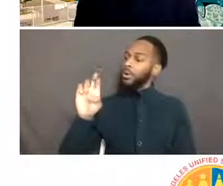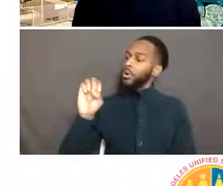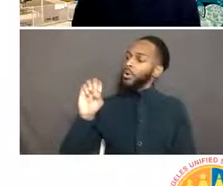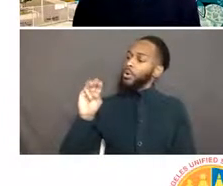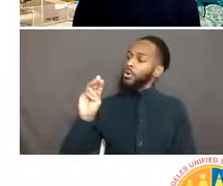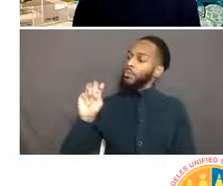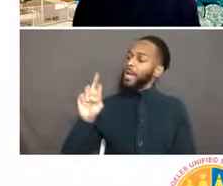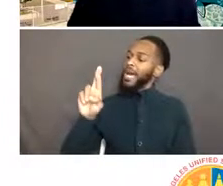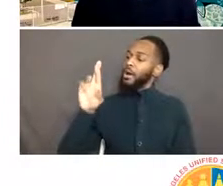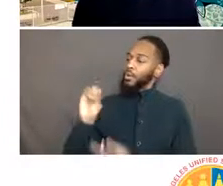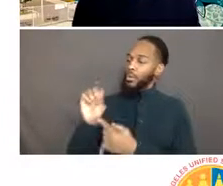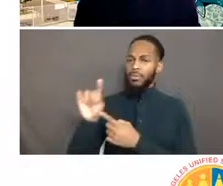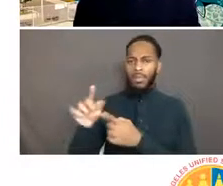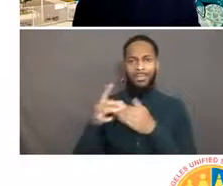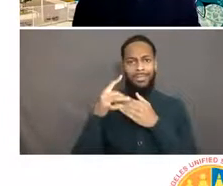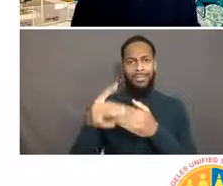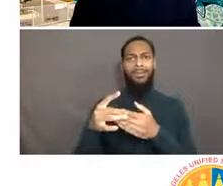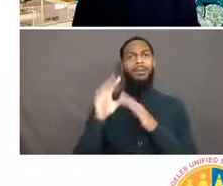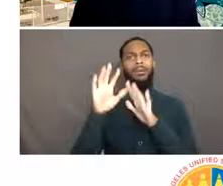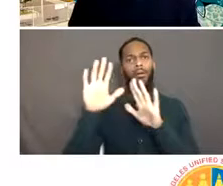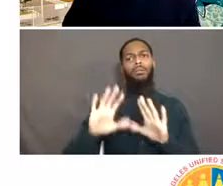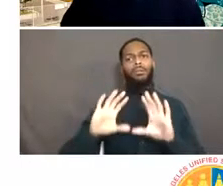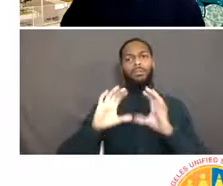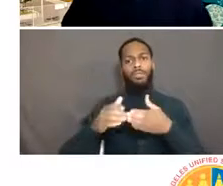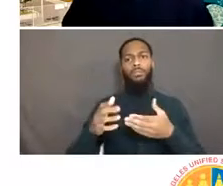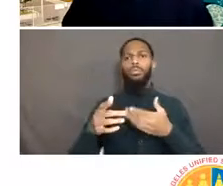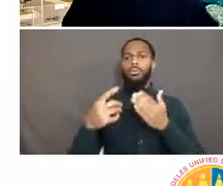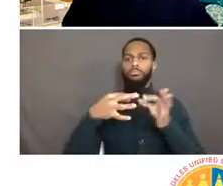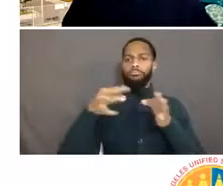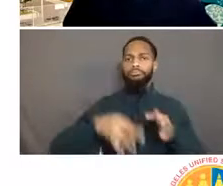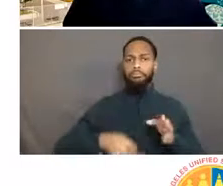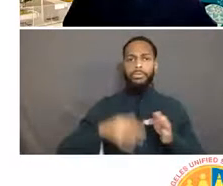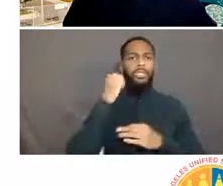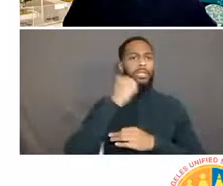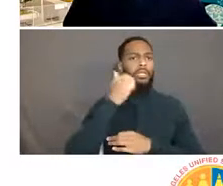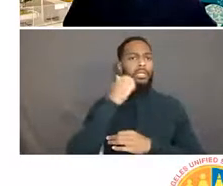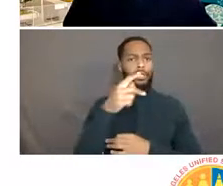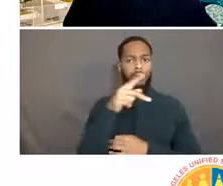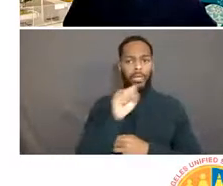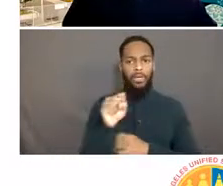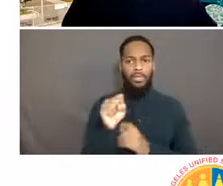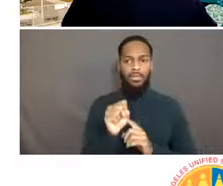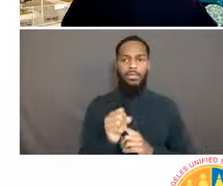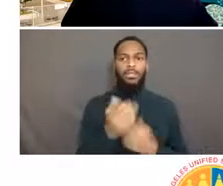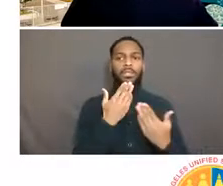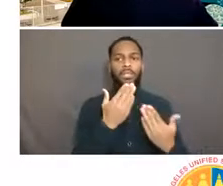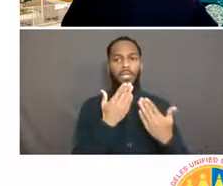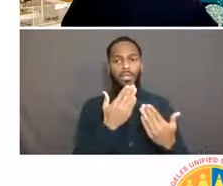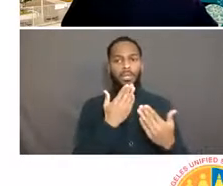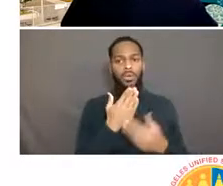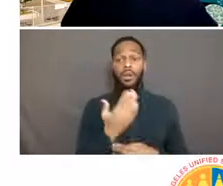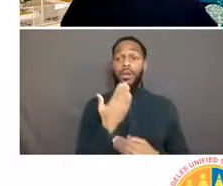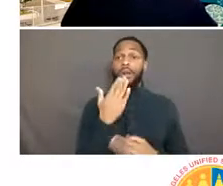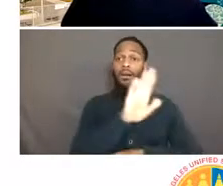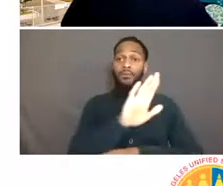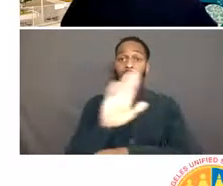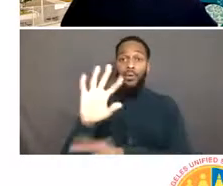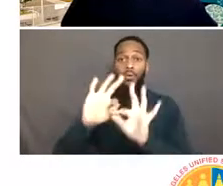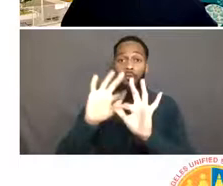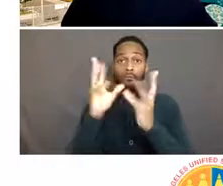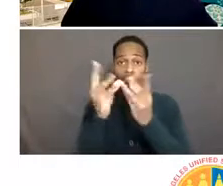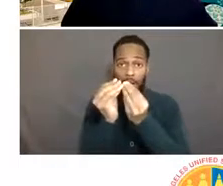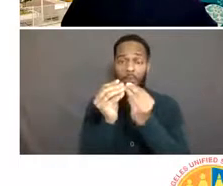He's going to outline Daily Pass. So with that, Superintendent Romero. Sure, thank you, David. And good afternoon, families and stakeholders,